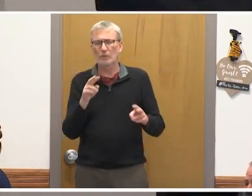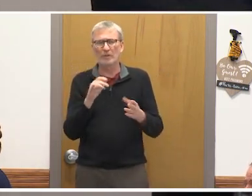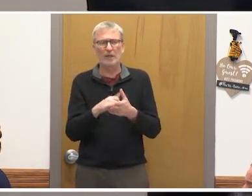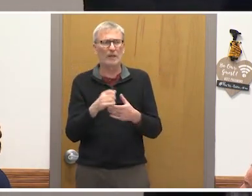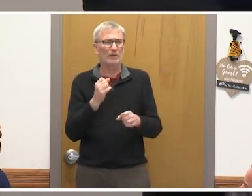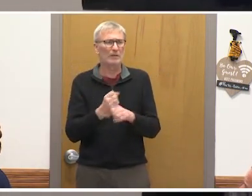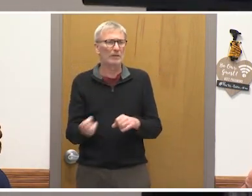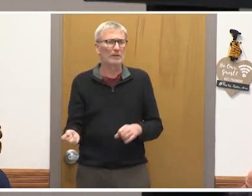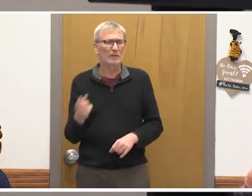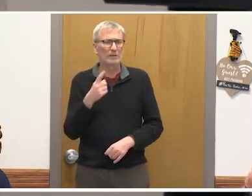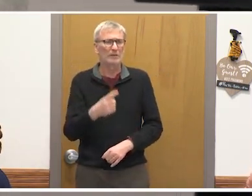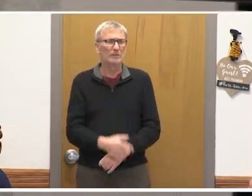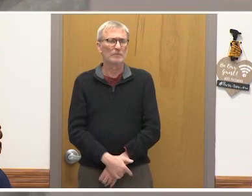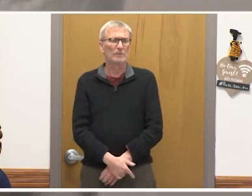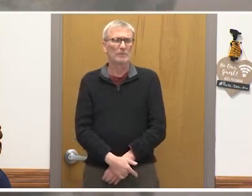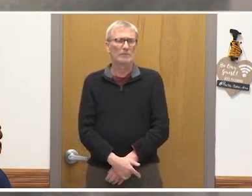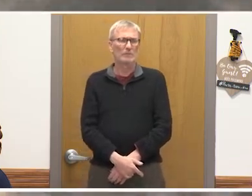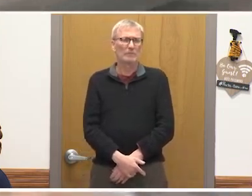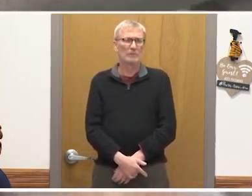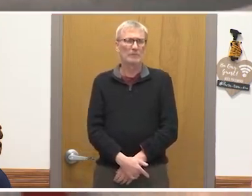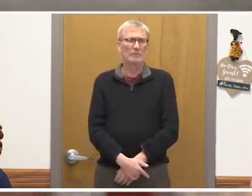in final design.